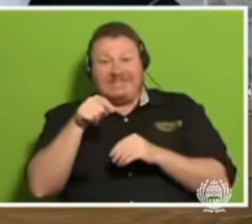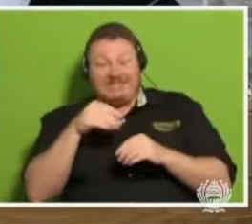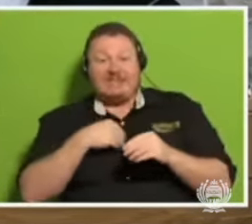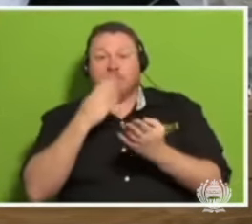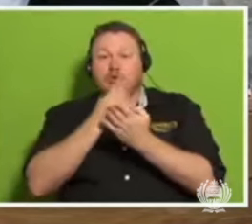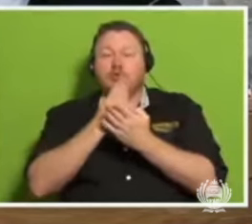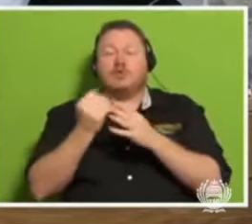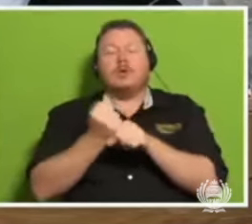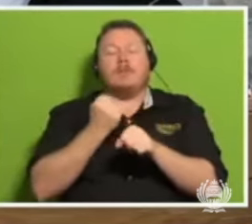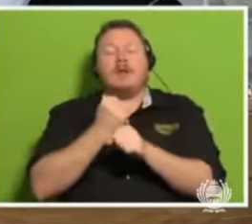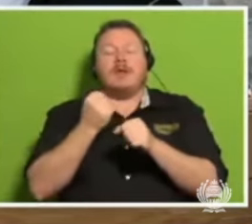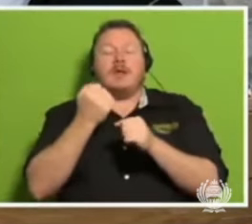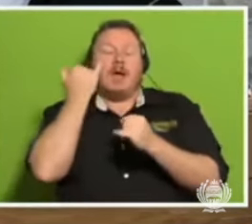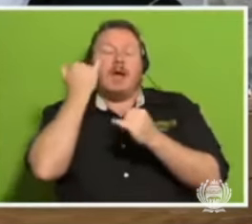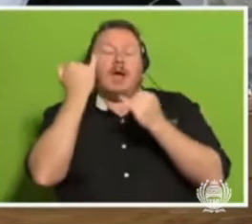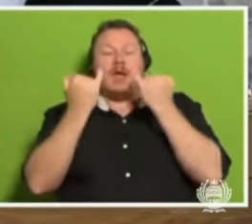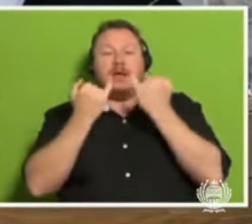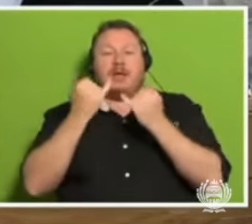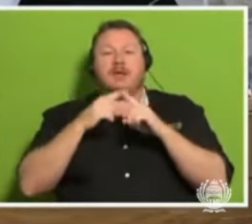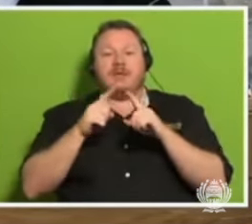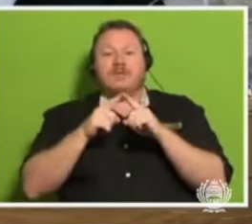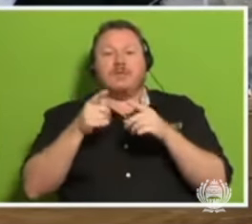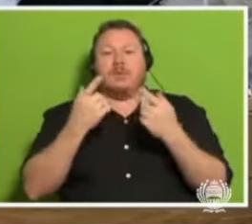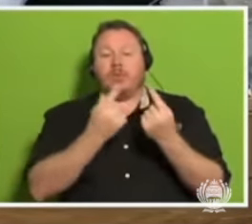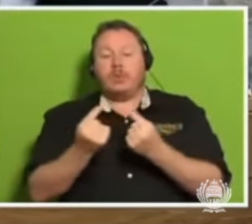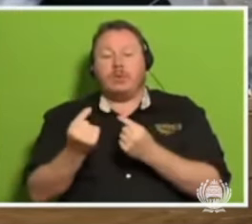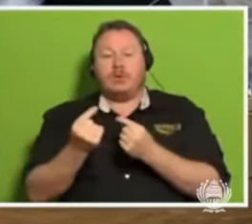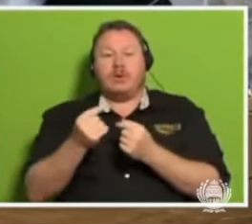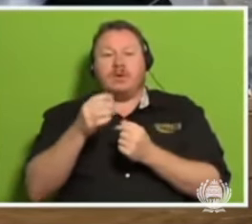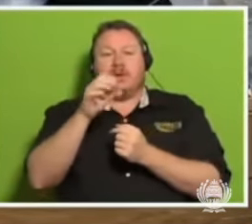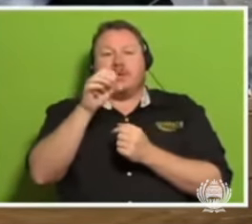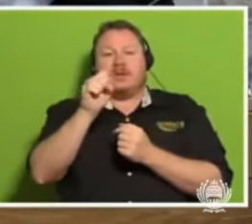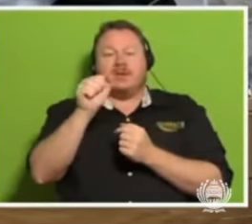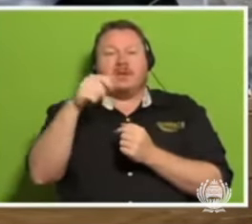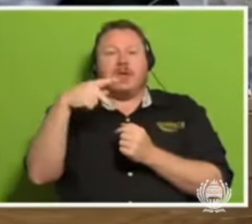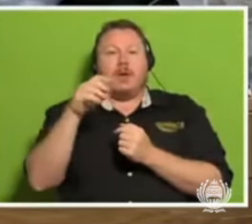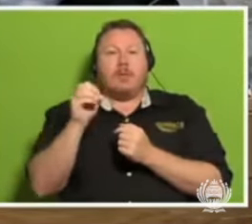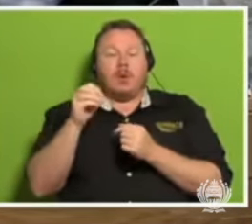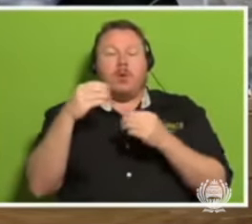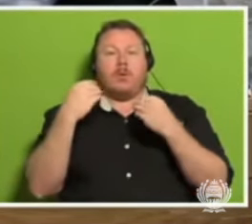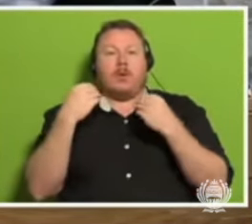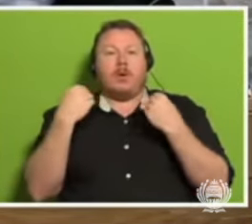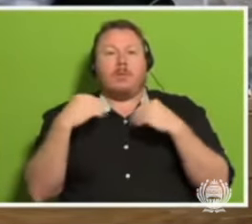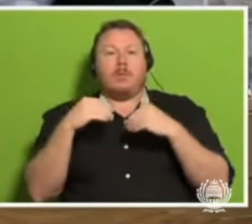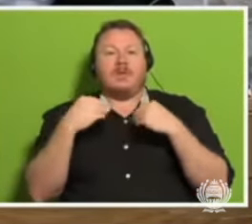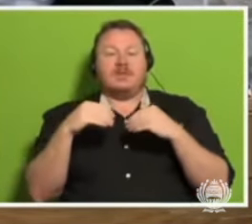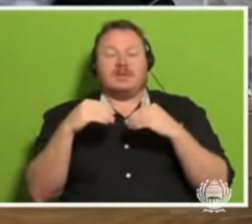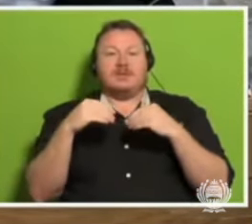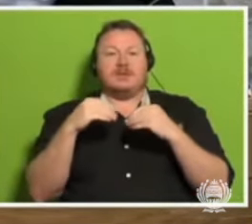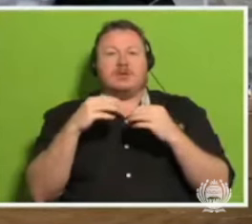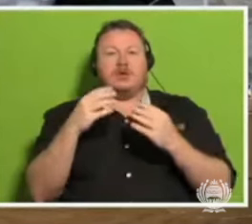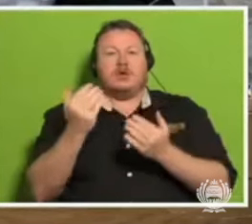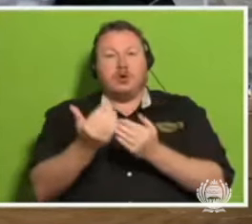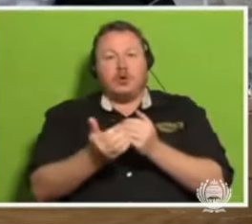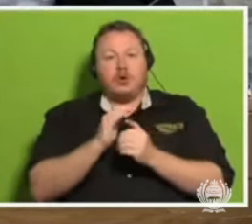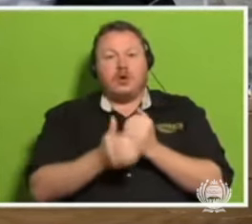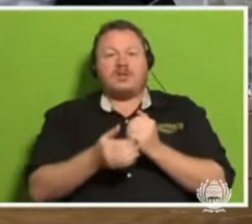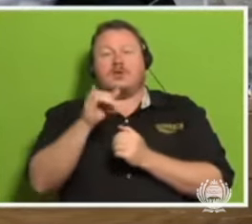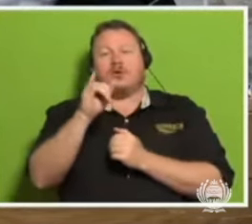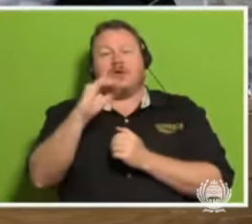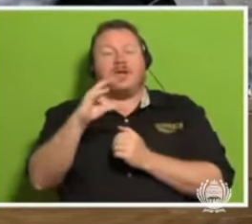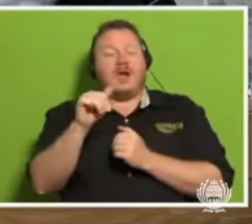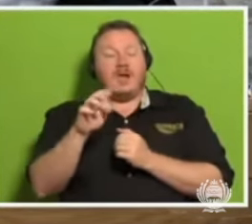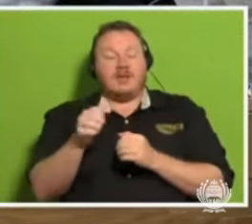of initiatives such as the SAPO Business Rescue, the SABC strategy, and ICASA's regulatory compliance